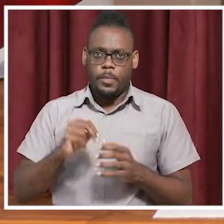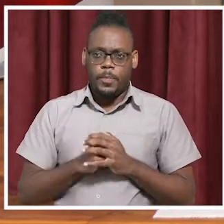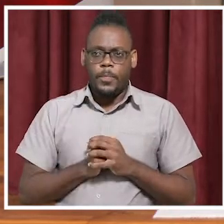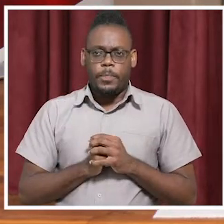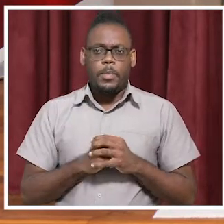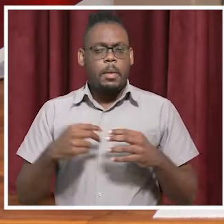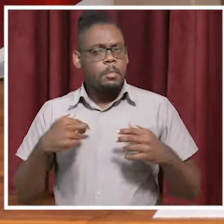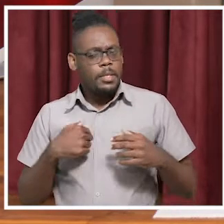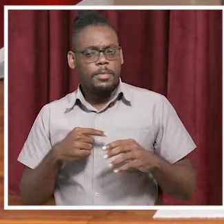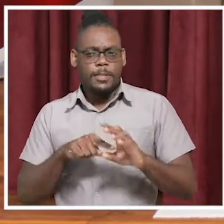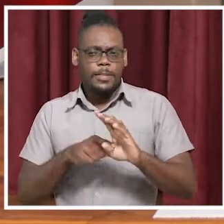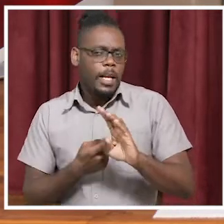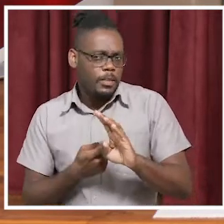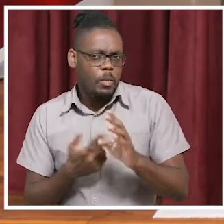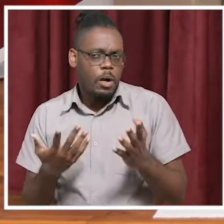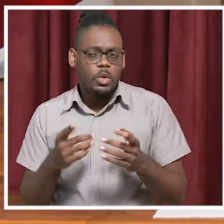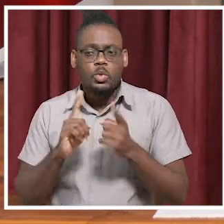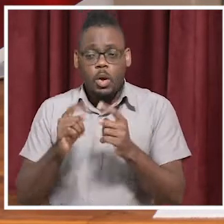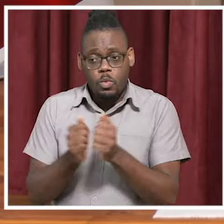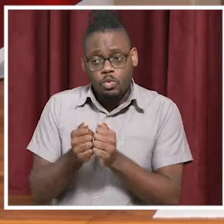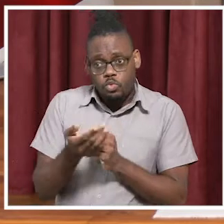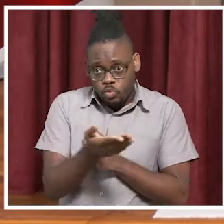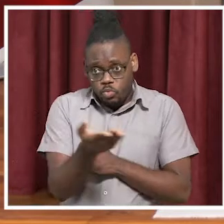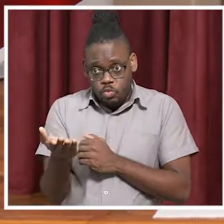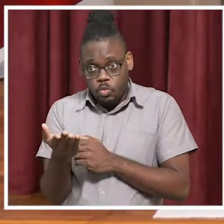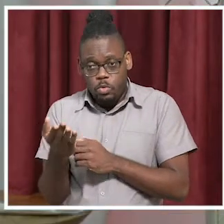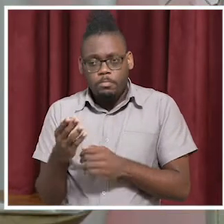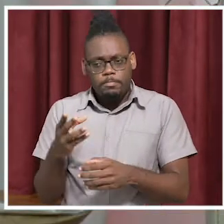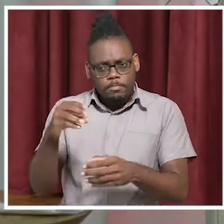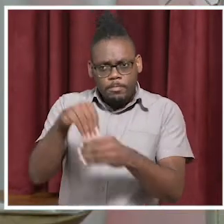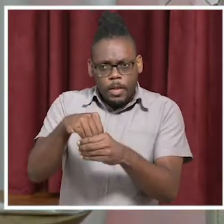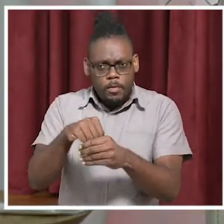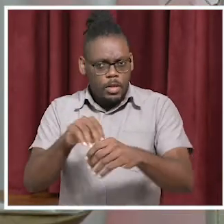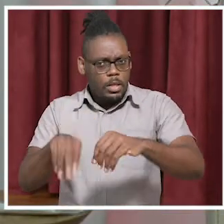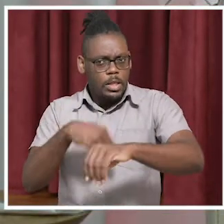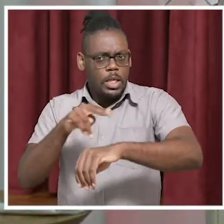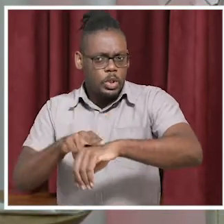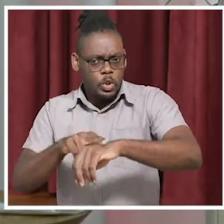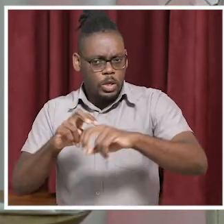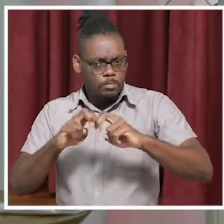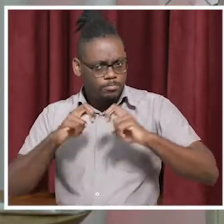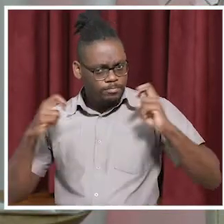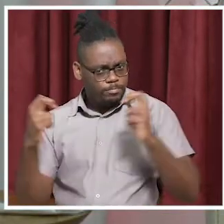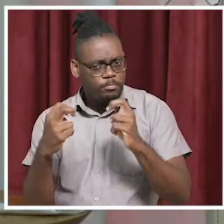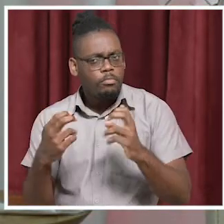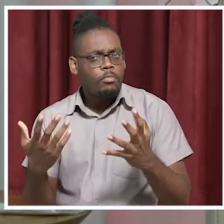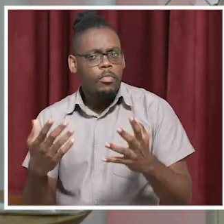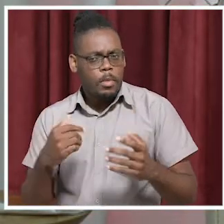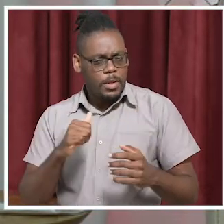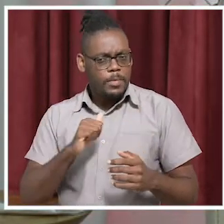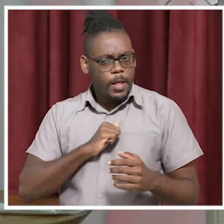as the name implies, the National Commission for Self-Help is all about making sure whether individuals,